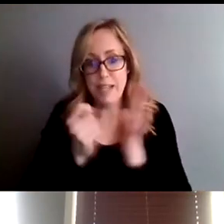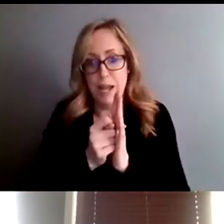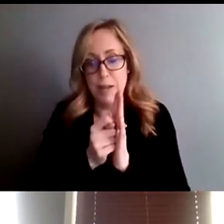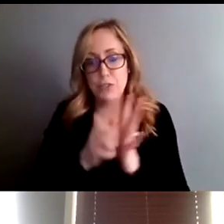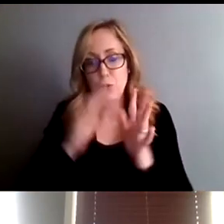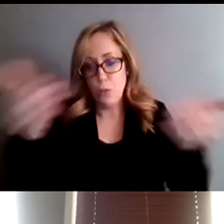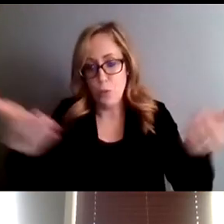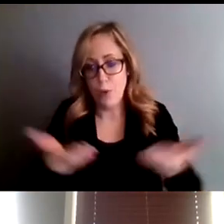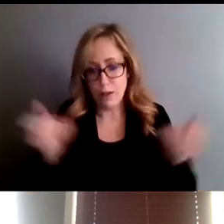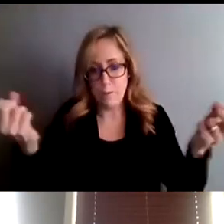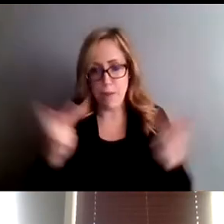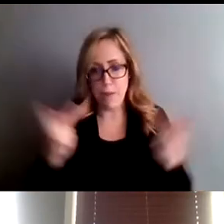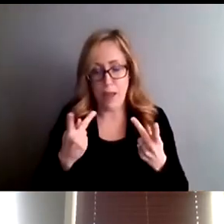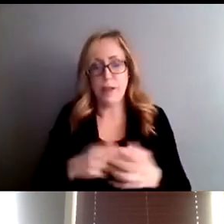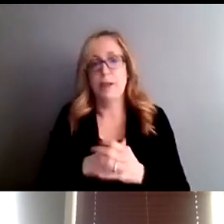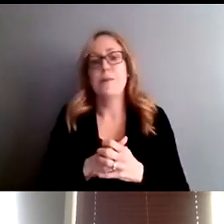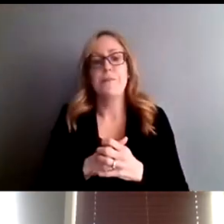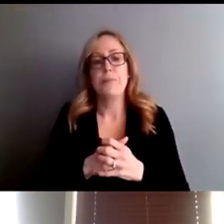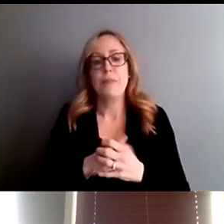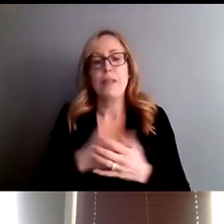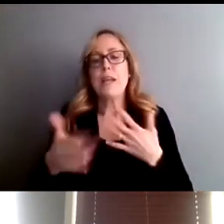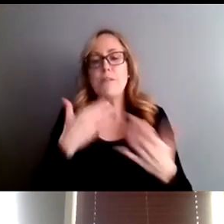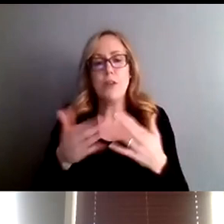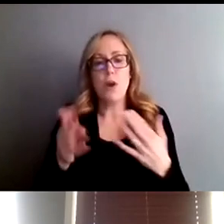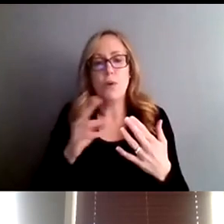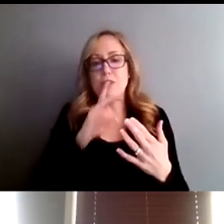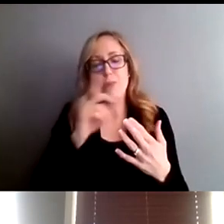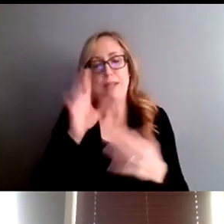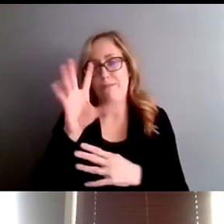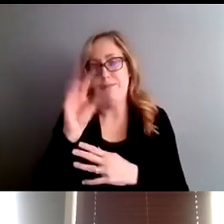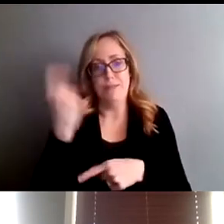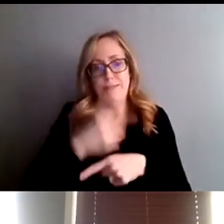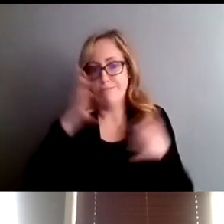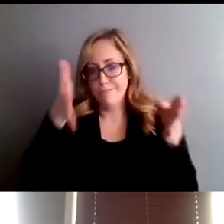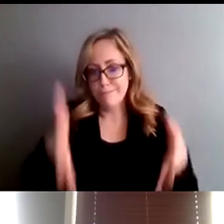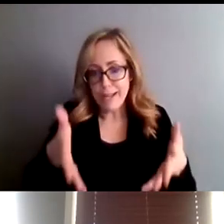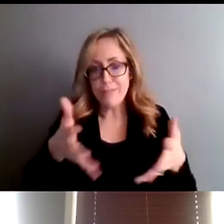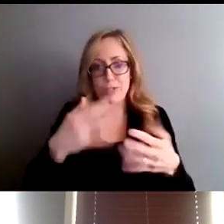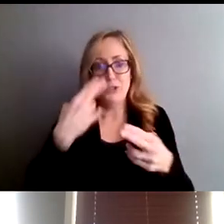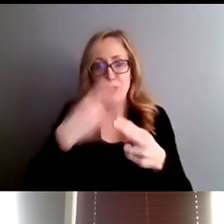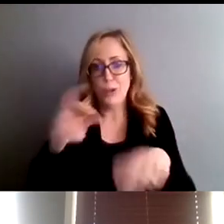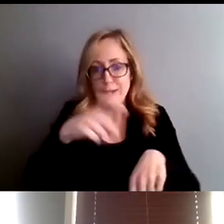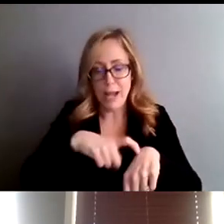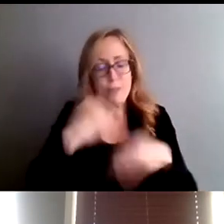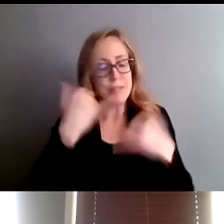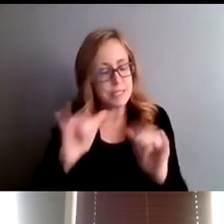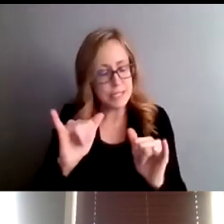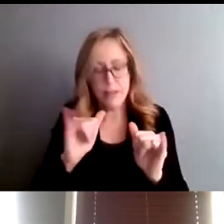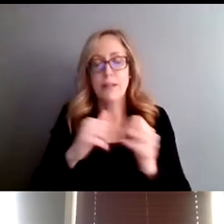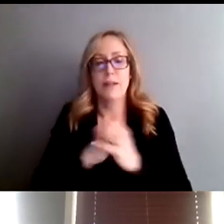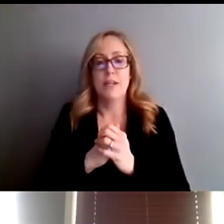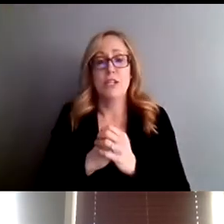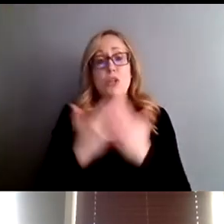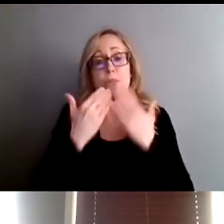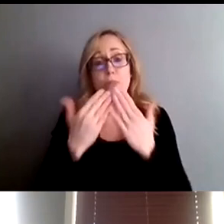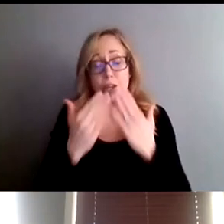in-person learning, even though it is only a short window prior to the end of the school year. So as we conclude, thank you, truly